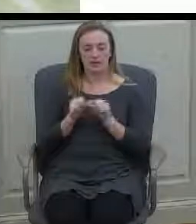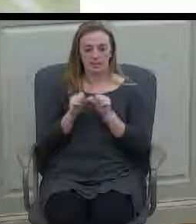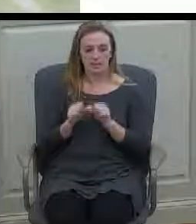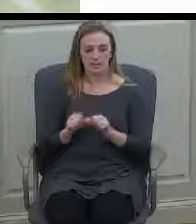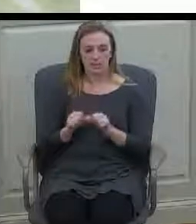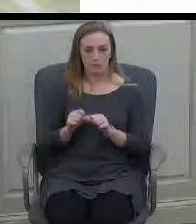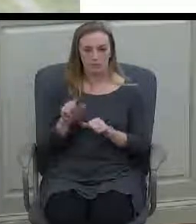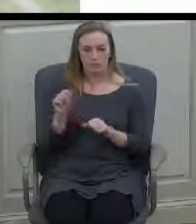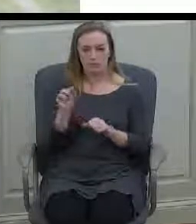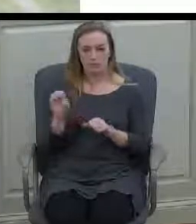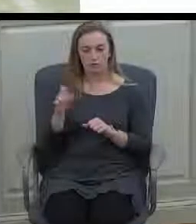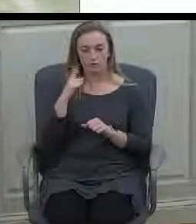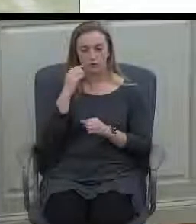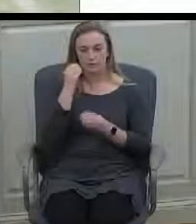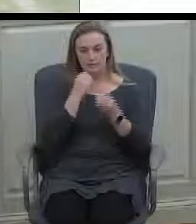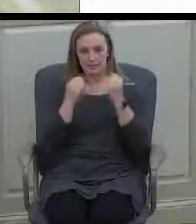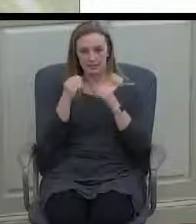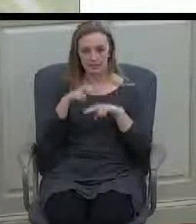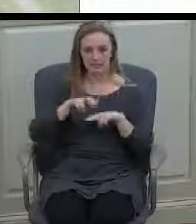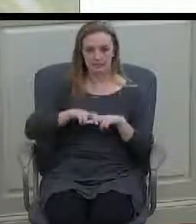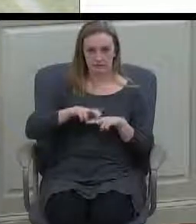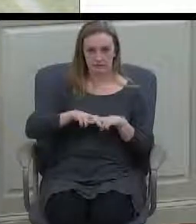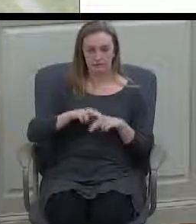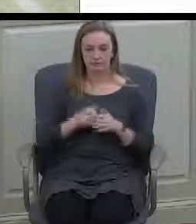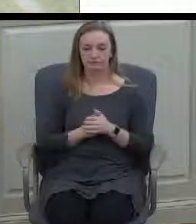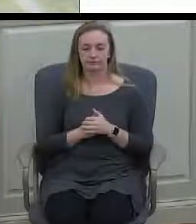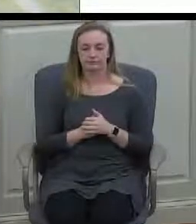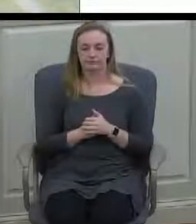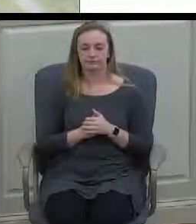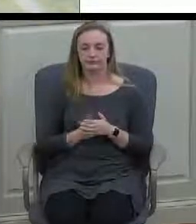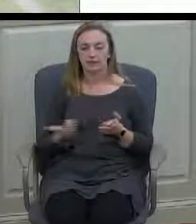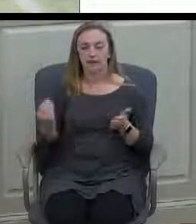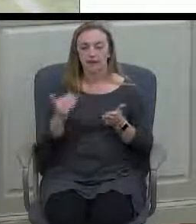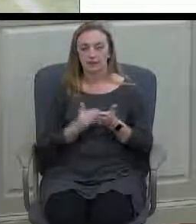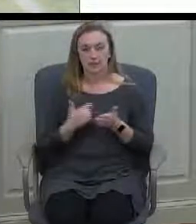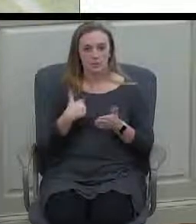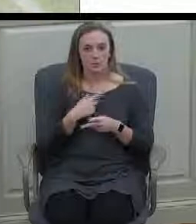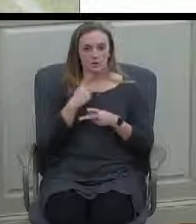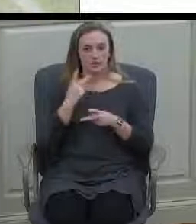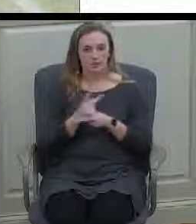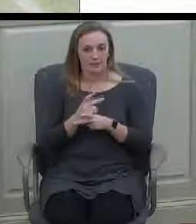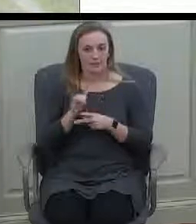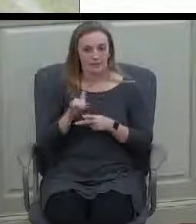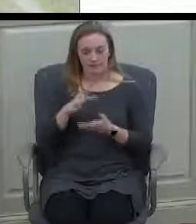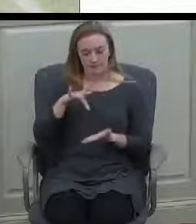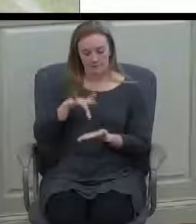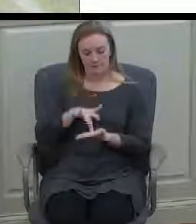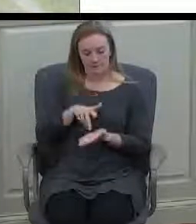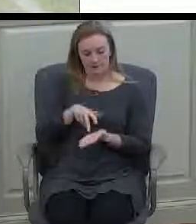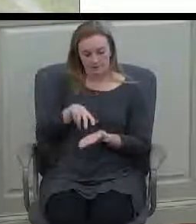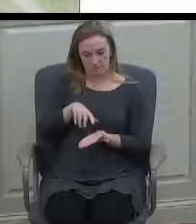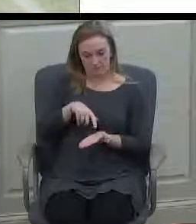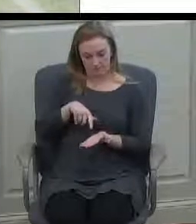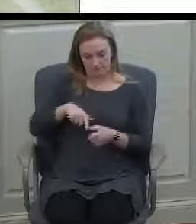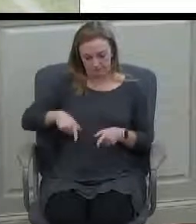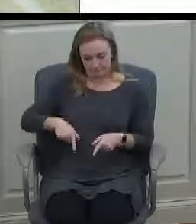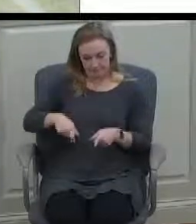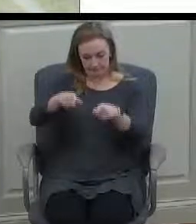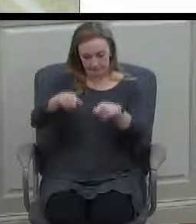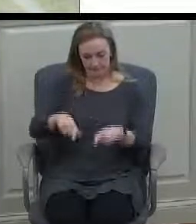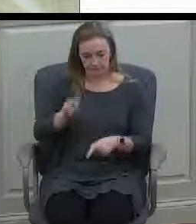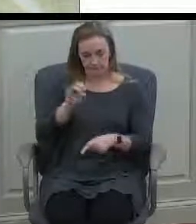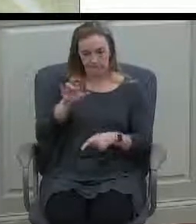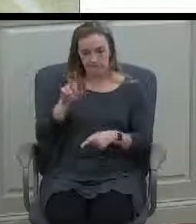dining and seating. Again, we are maintaining that delivery median and potentially looking at adding